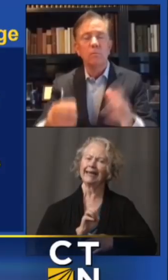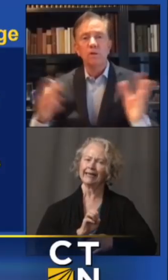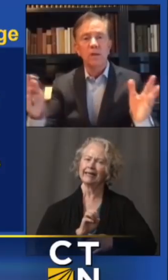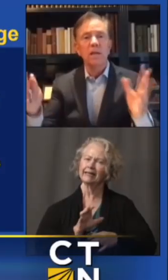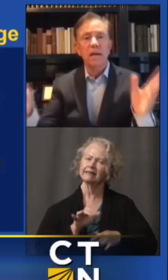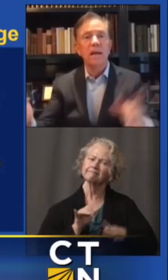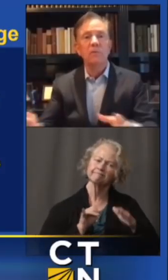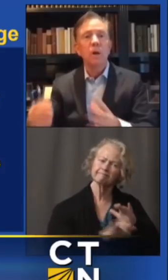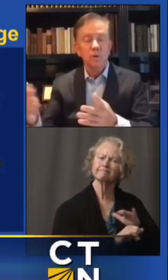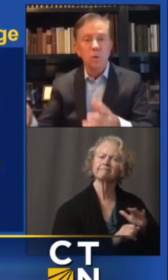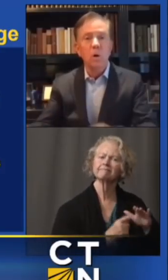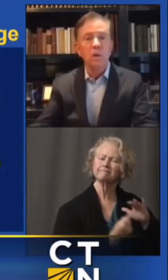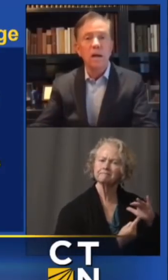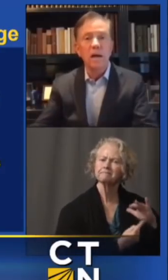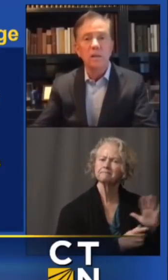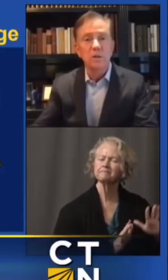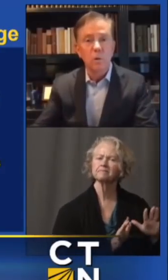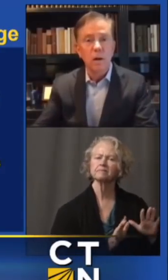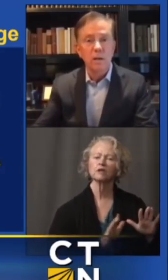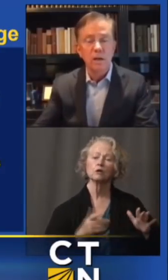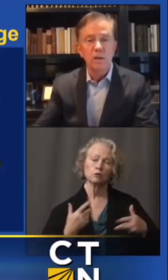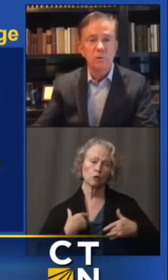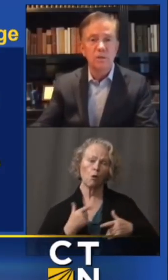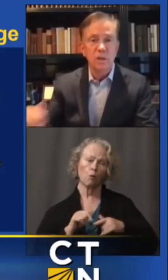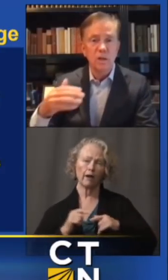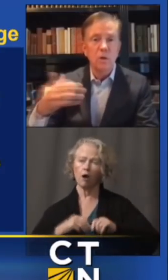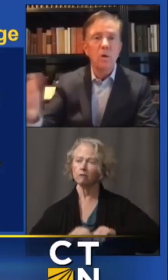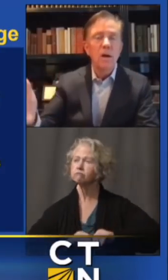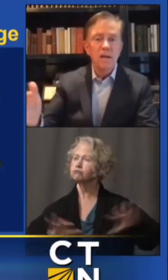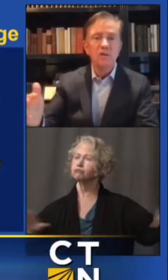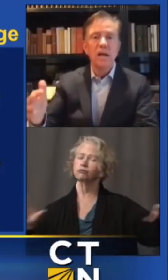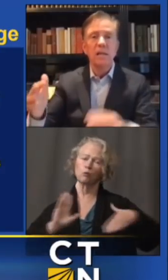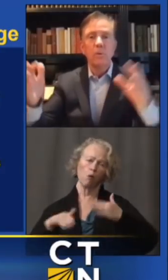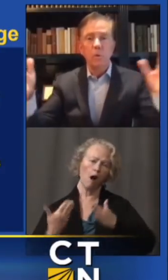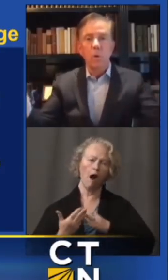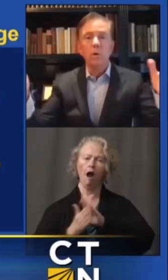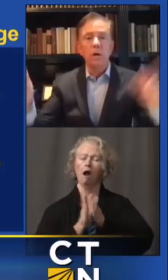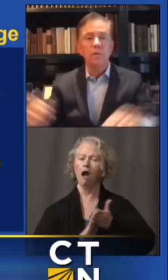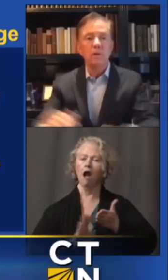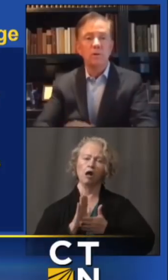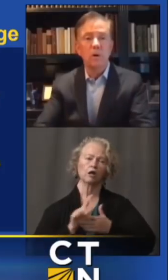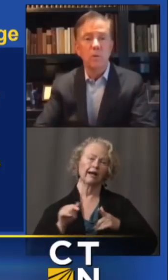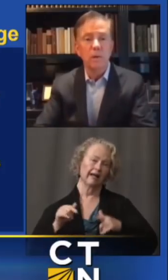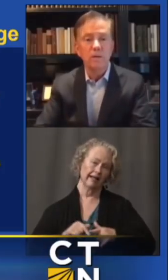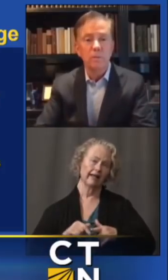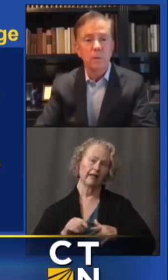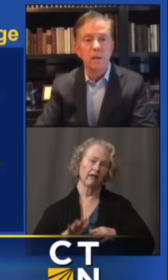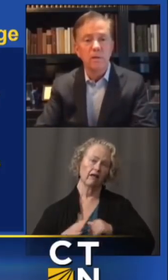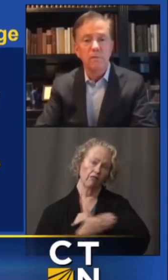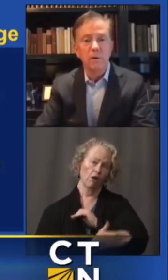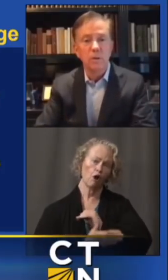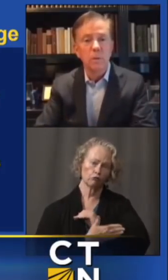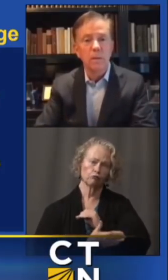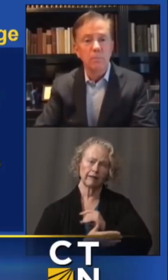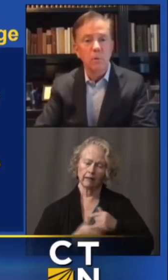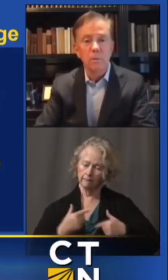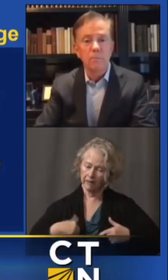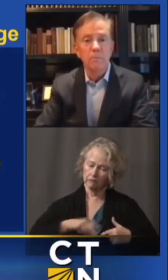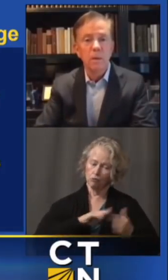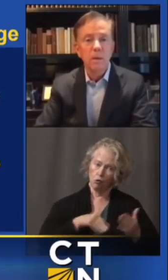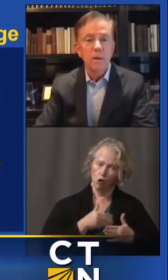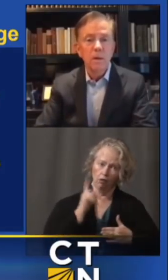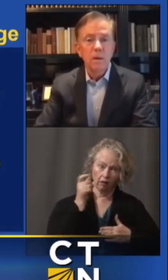important. We're sending that out to all the colleges around the country so they know exactly what all the governors in our region believe to be